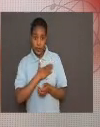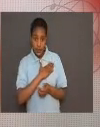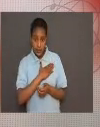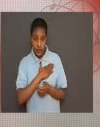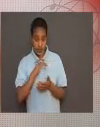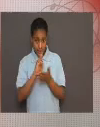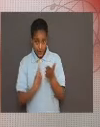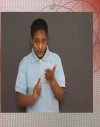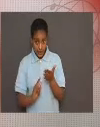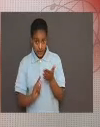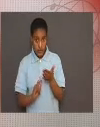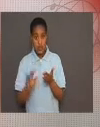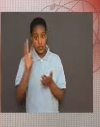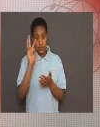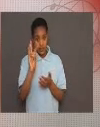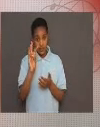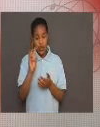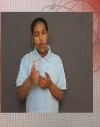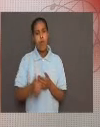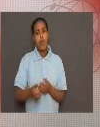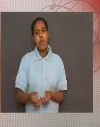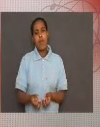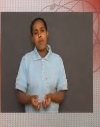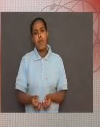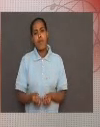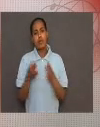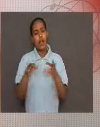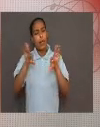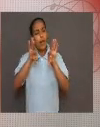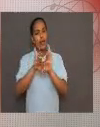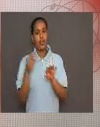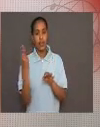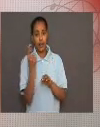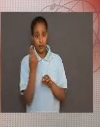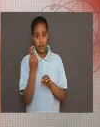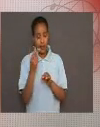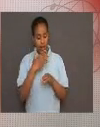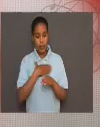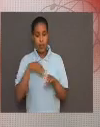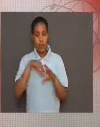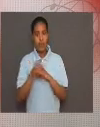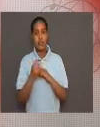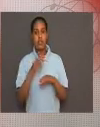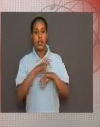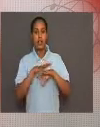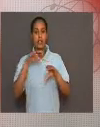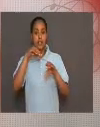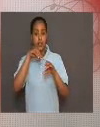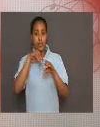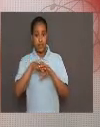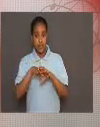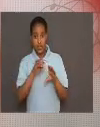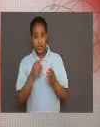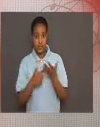Please list the 6 most abundant elements in the Earth's crust and